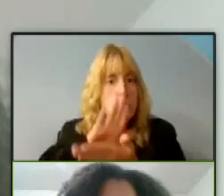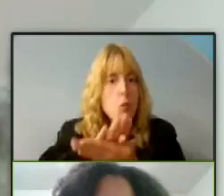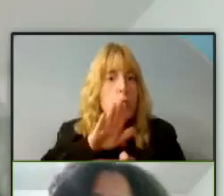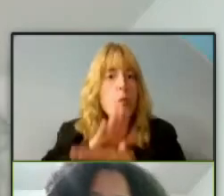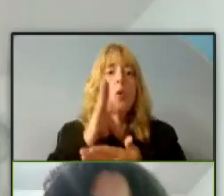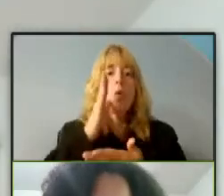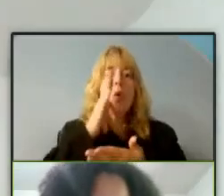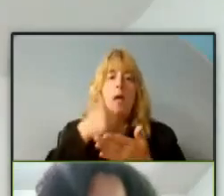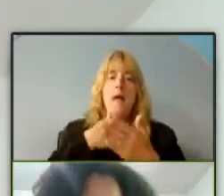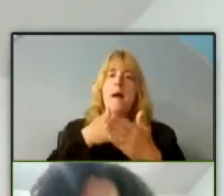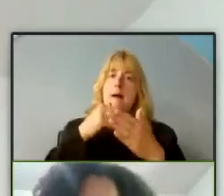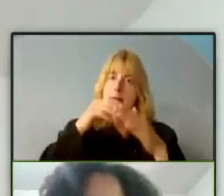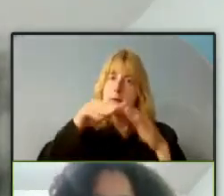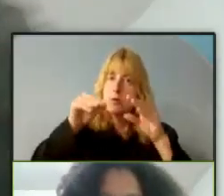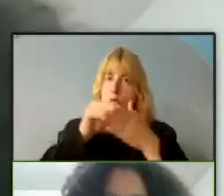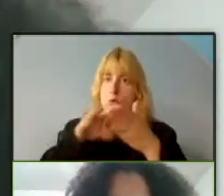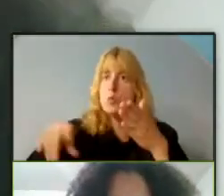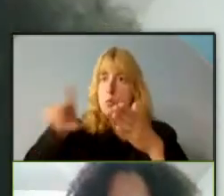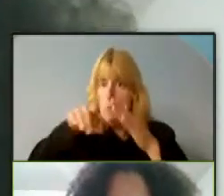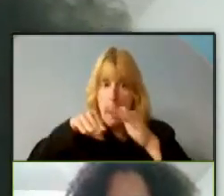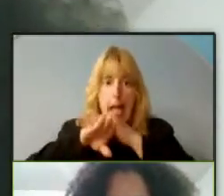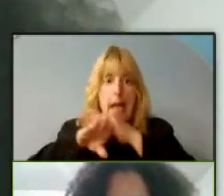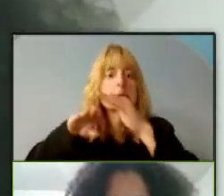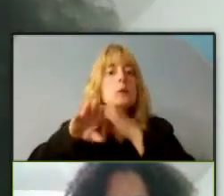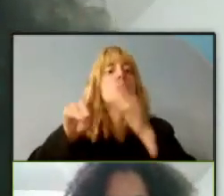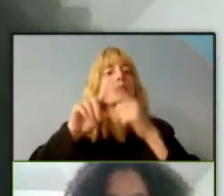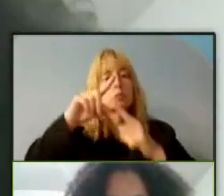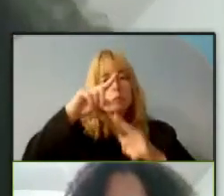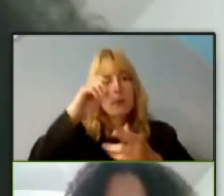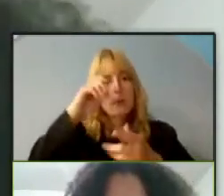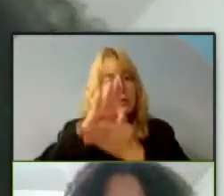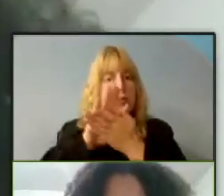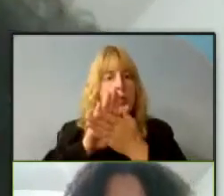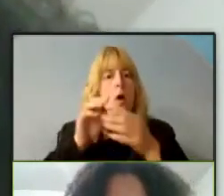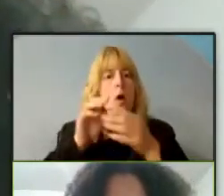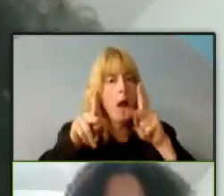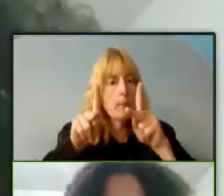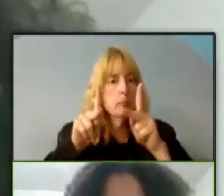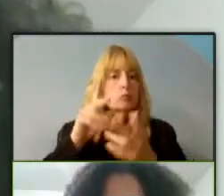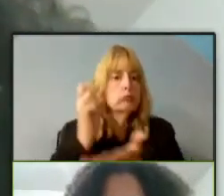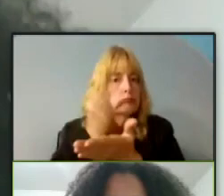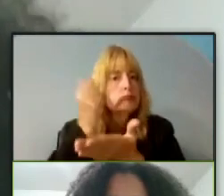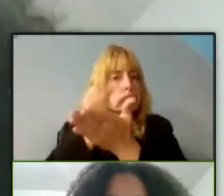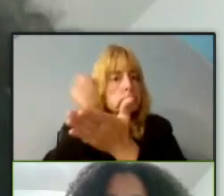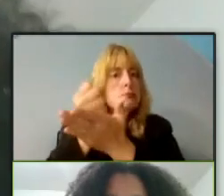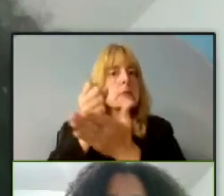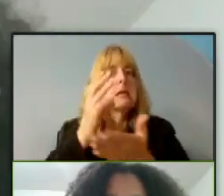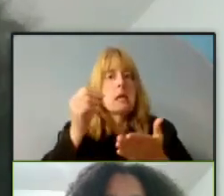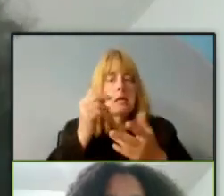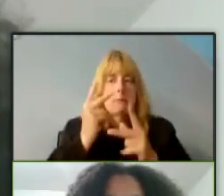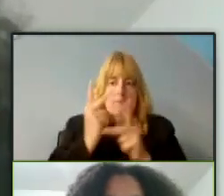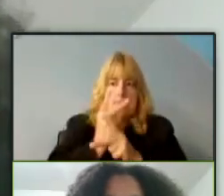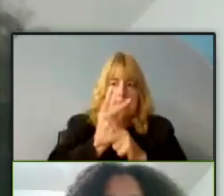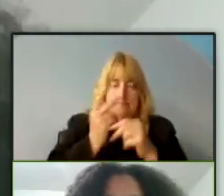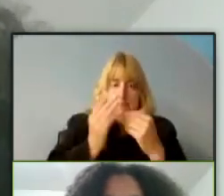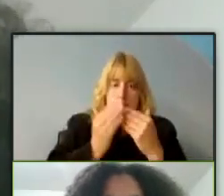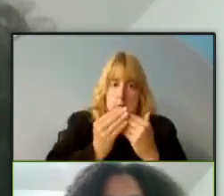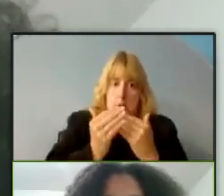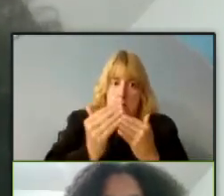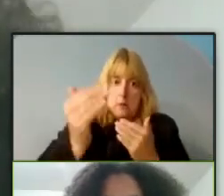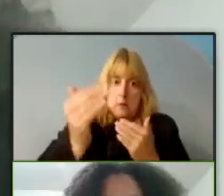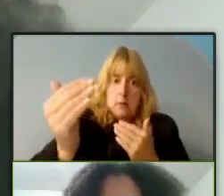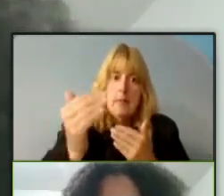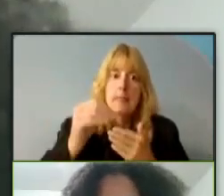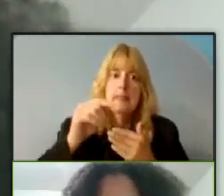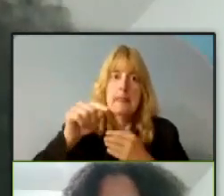have access to summer school opportunities, and we're figuring out kind of the upcoming year.